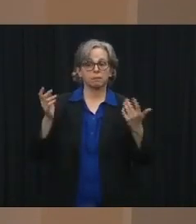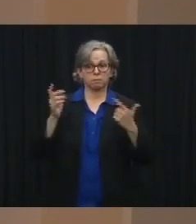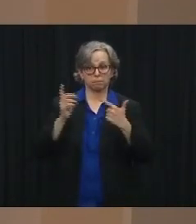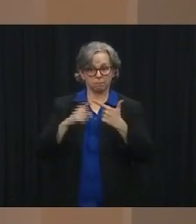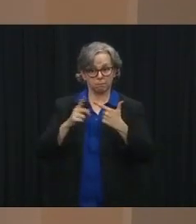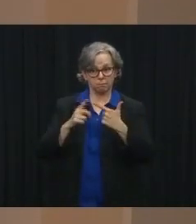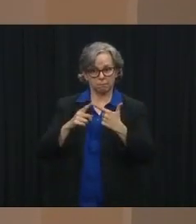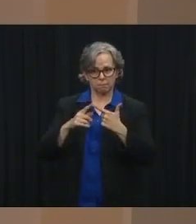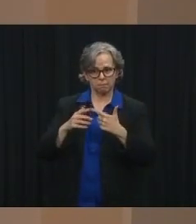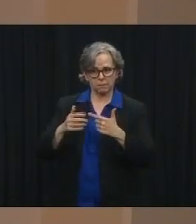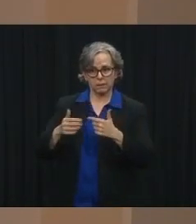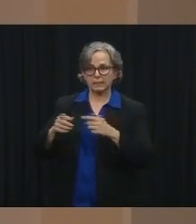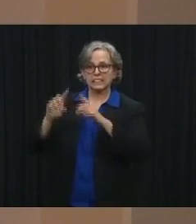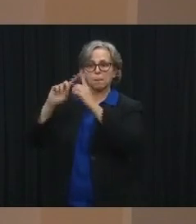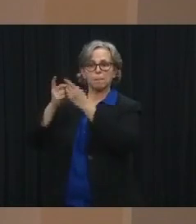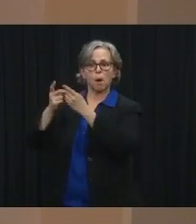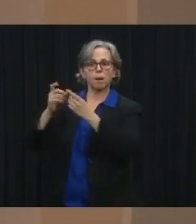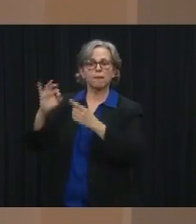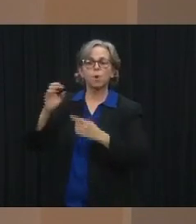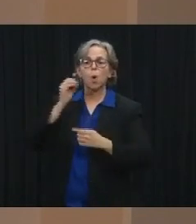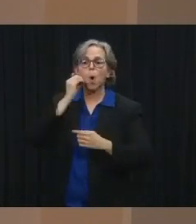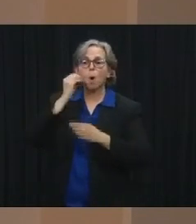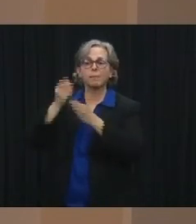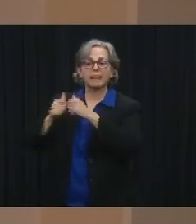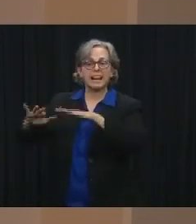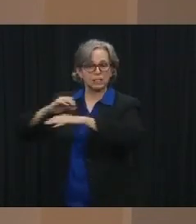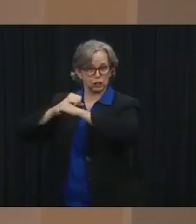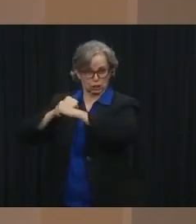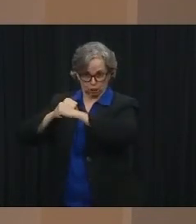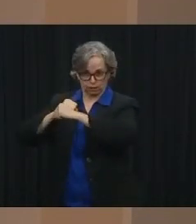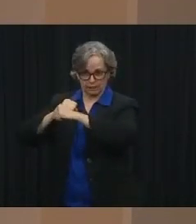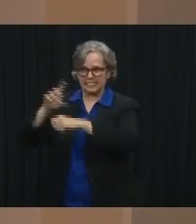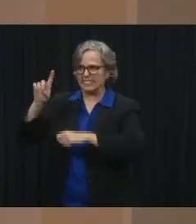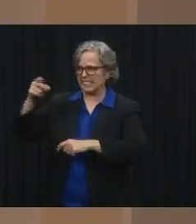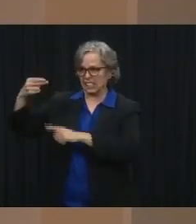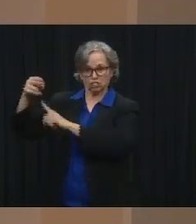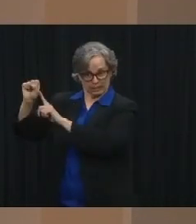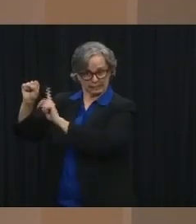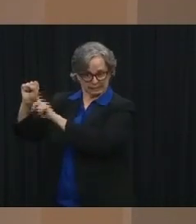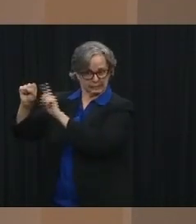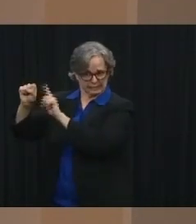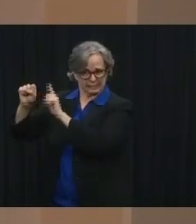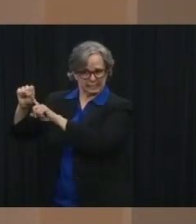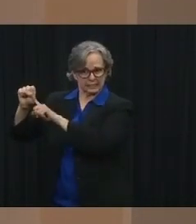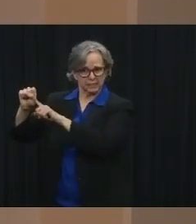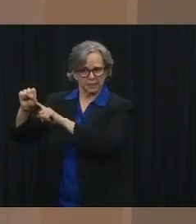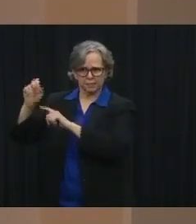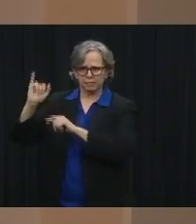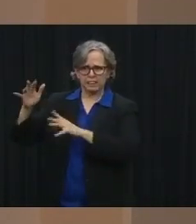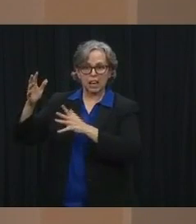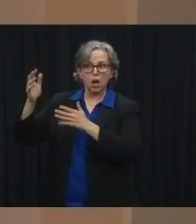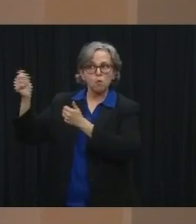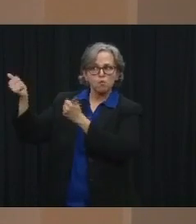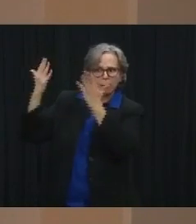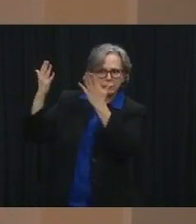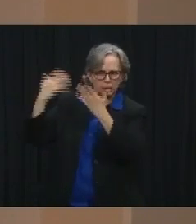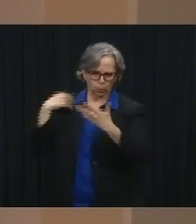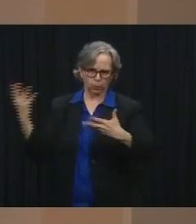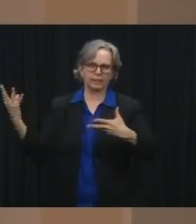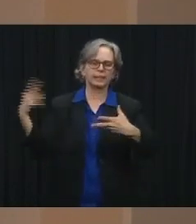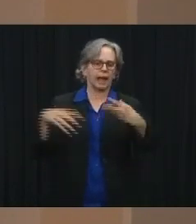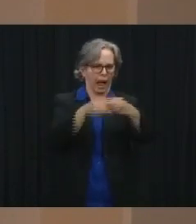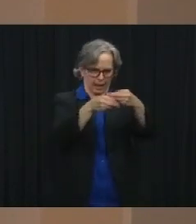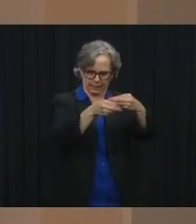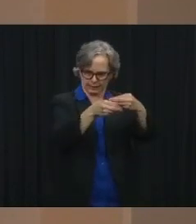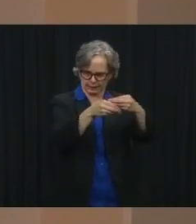with that order. It's written in plain language, and we ask you to just follow the language and use your good judgment on interpreting